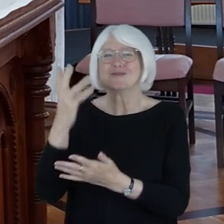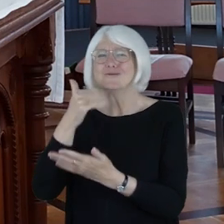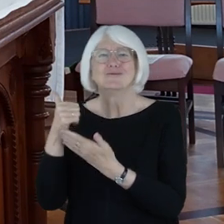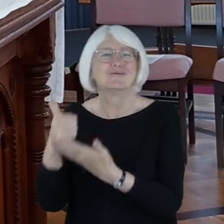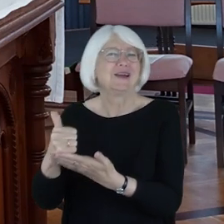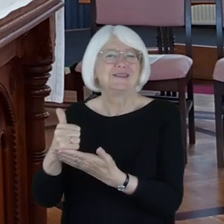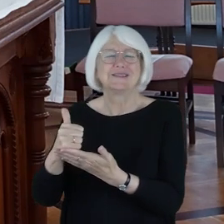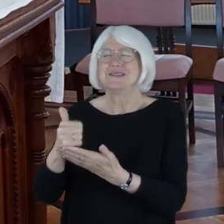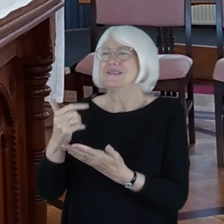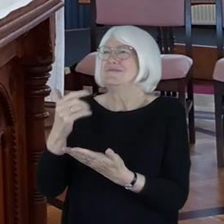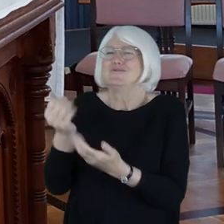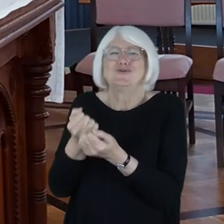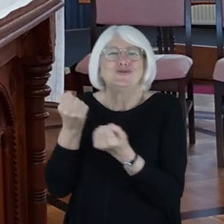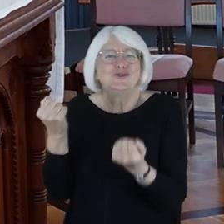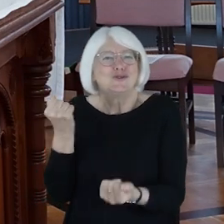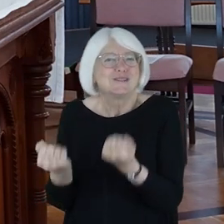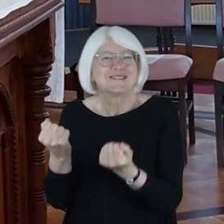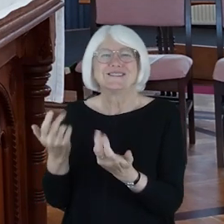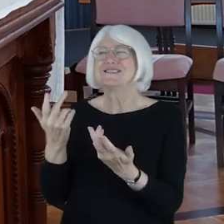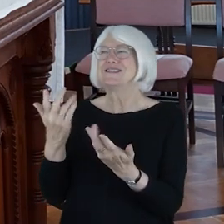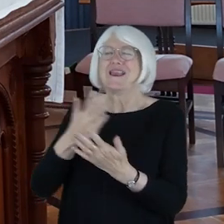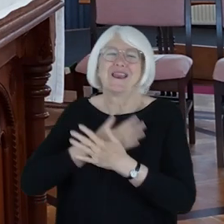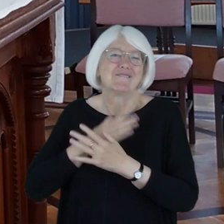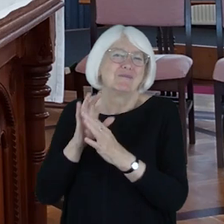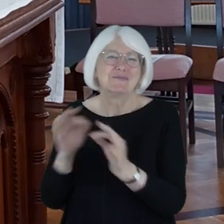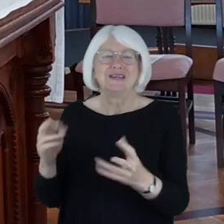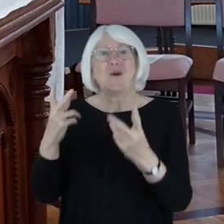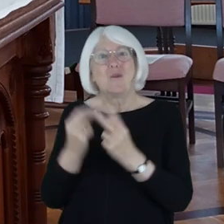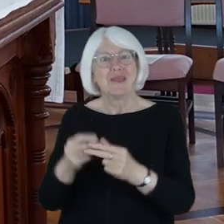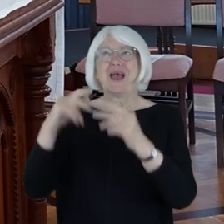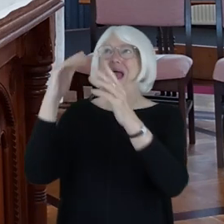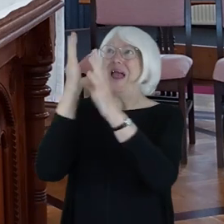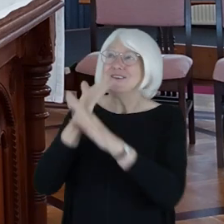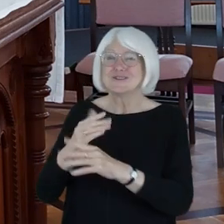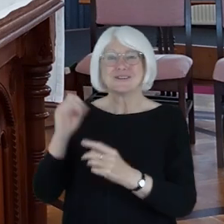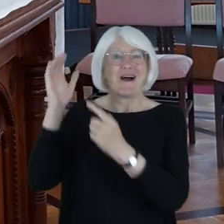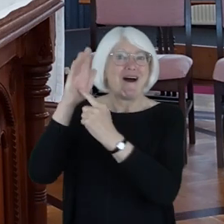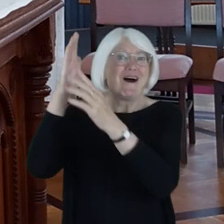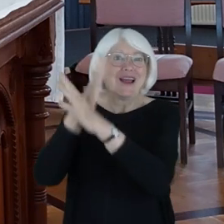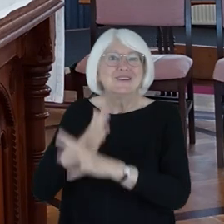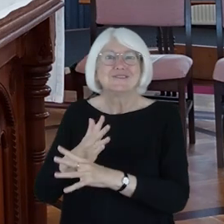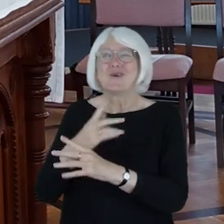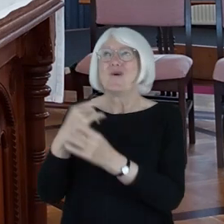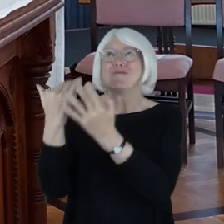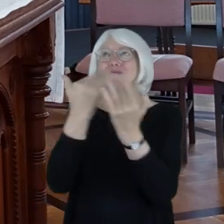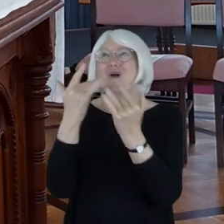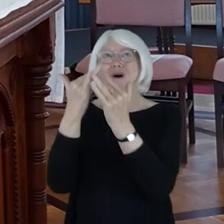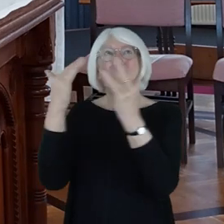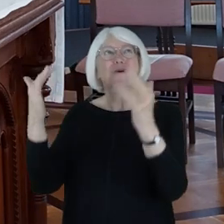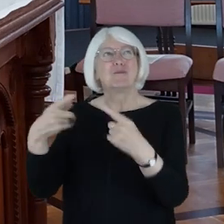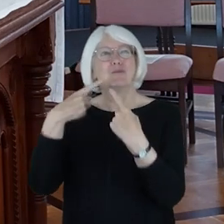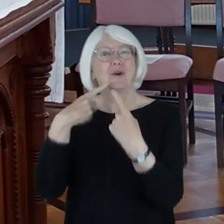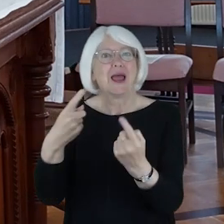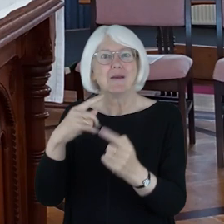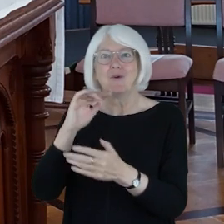justice, love and peace. And so with angels and archangels and all the heavenly host, we proclaim your